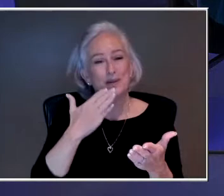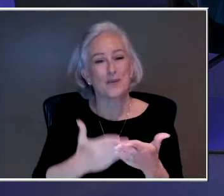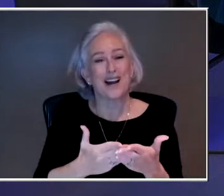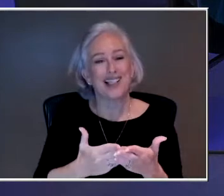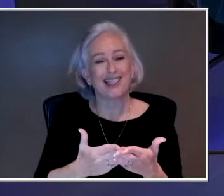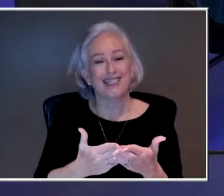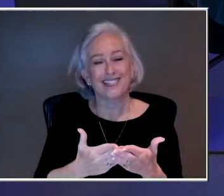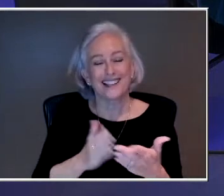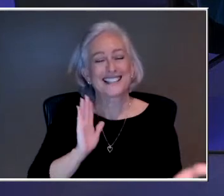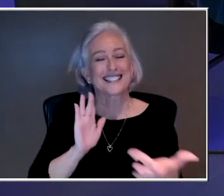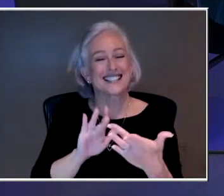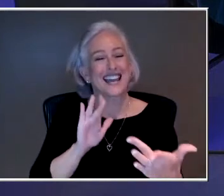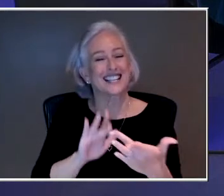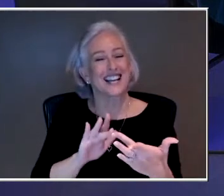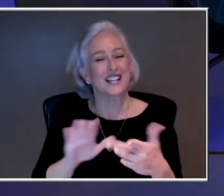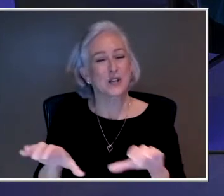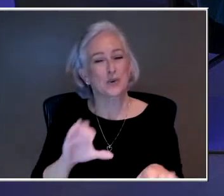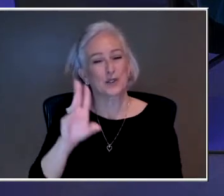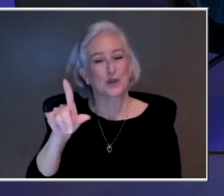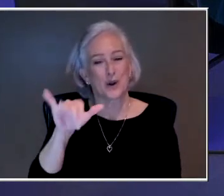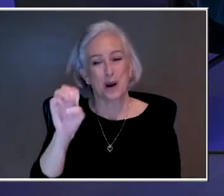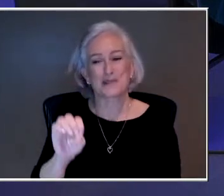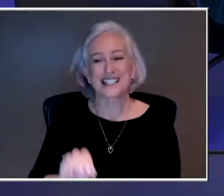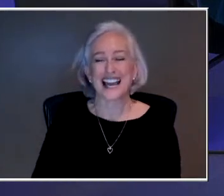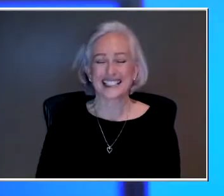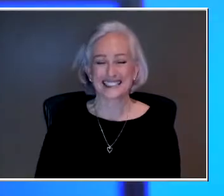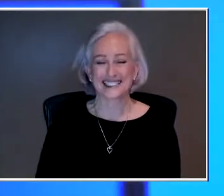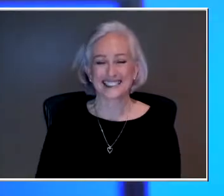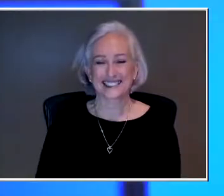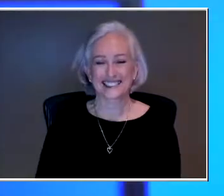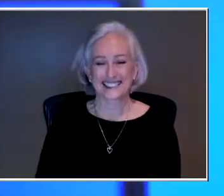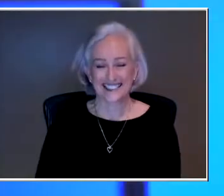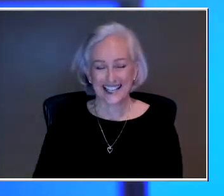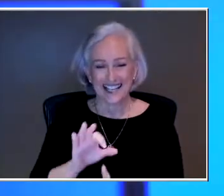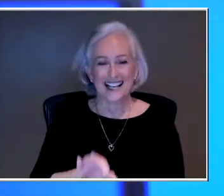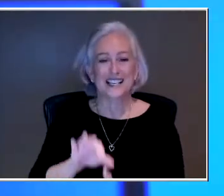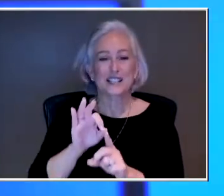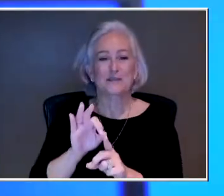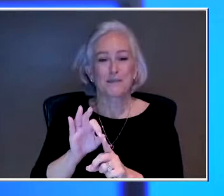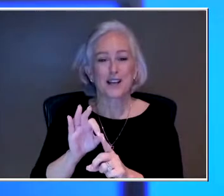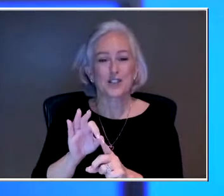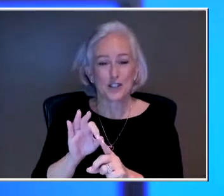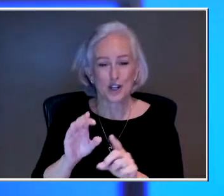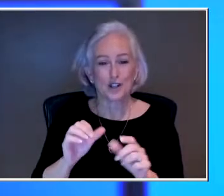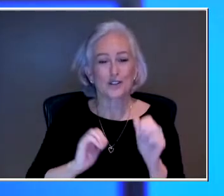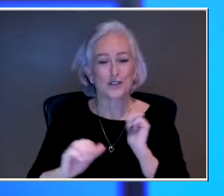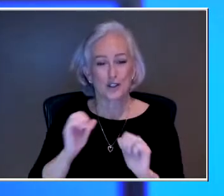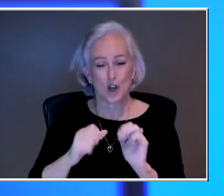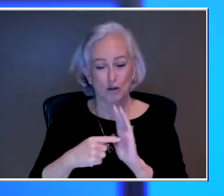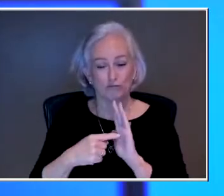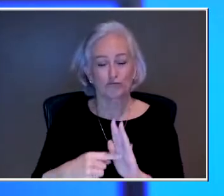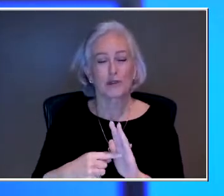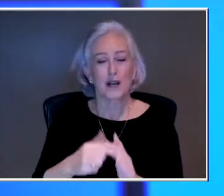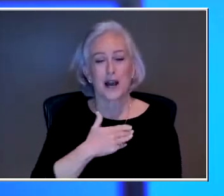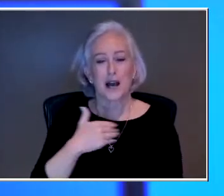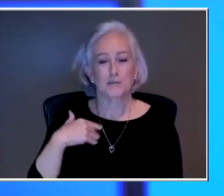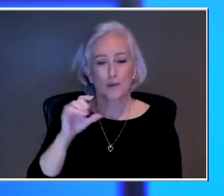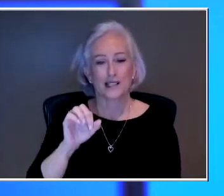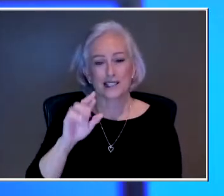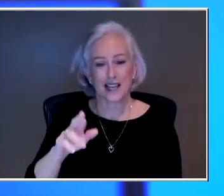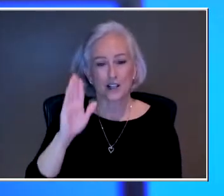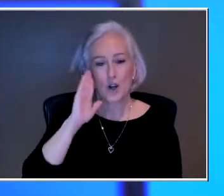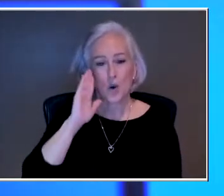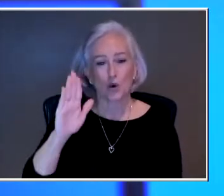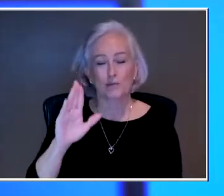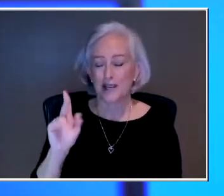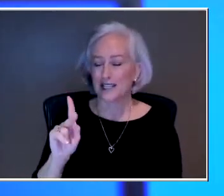us. We'll do an update on you. All right. All right. All right, a special episode of the Morning Medical Update dedicated to breast cancer will air on